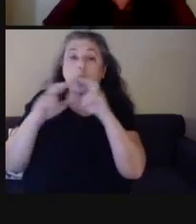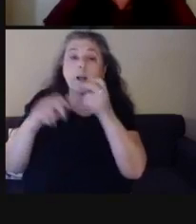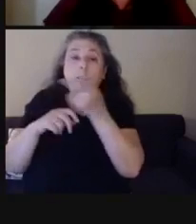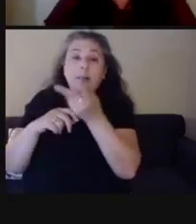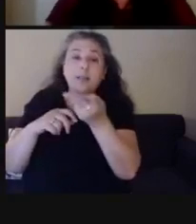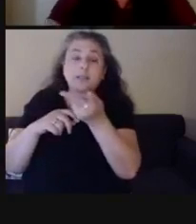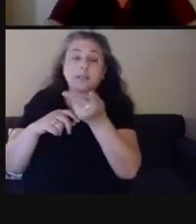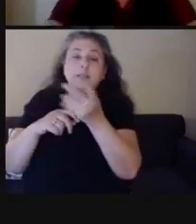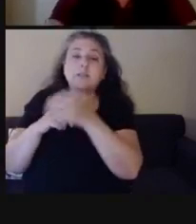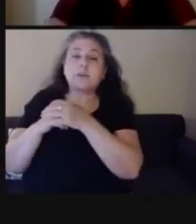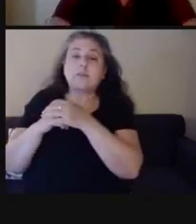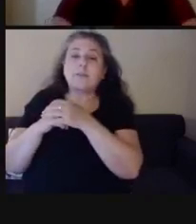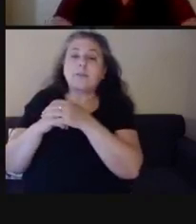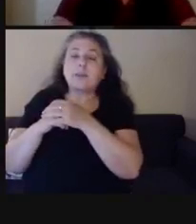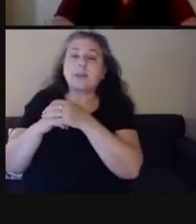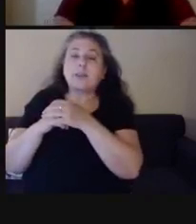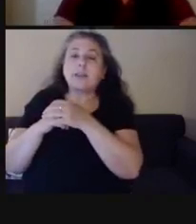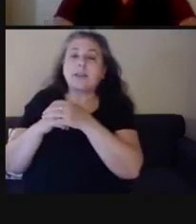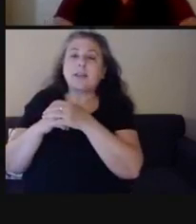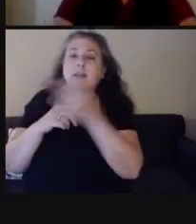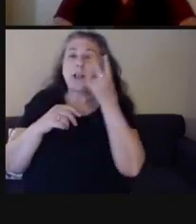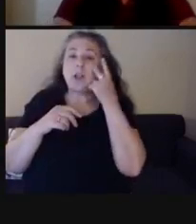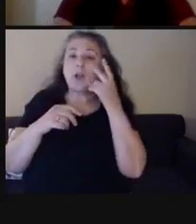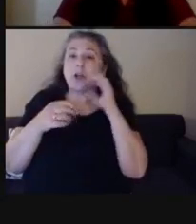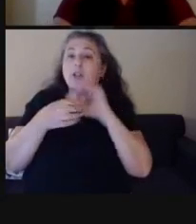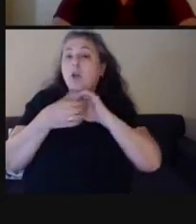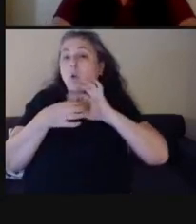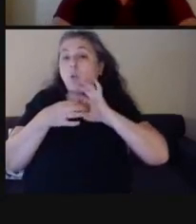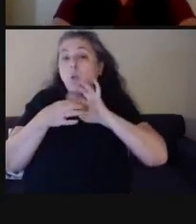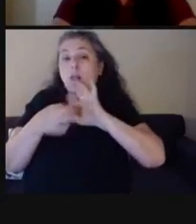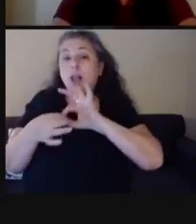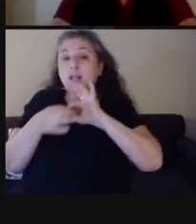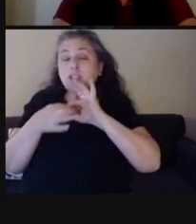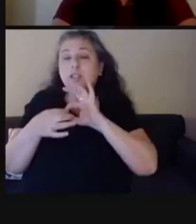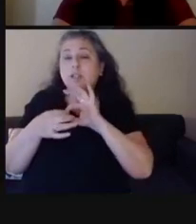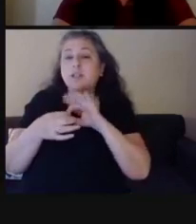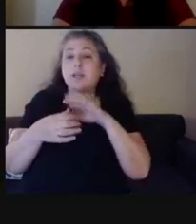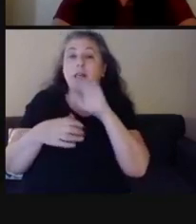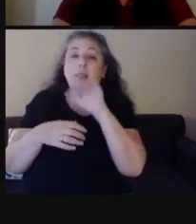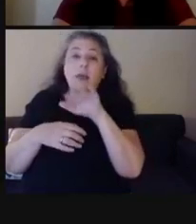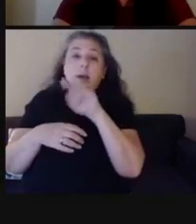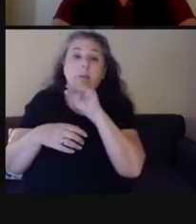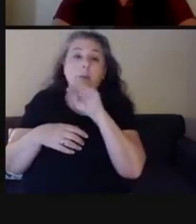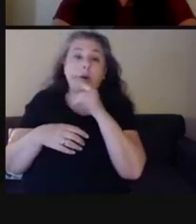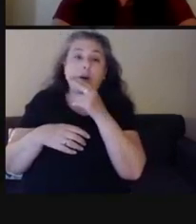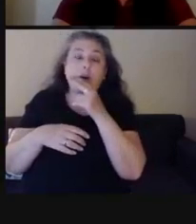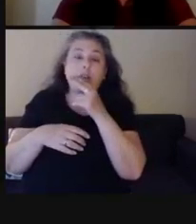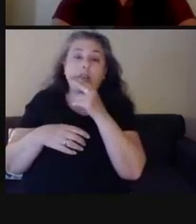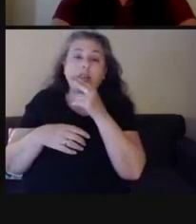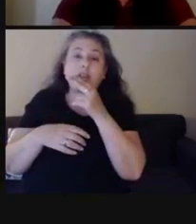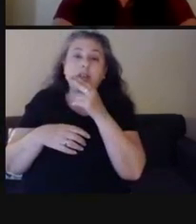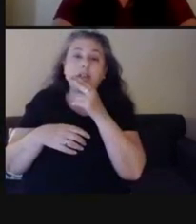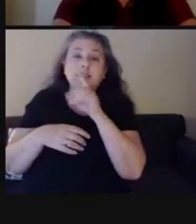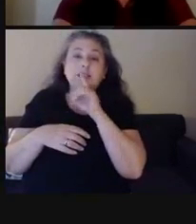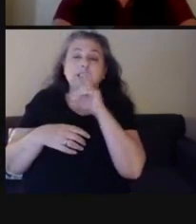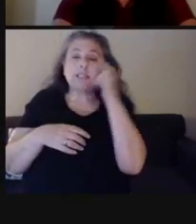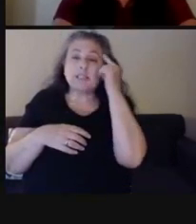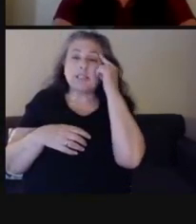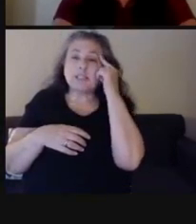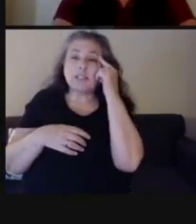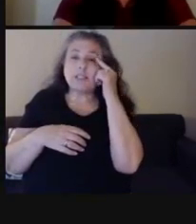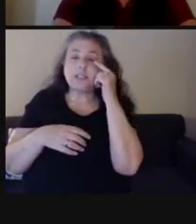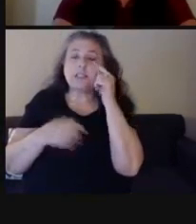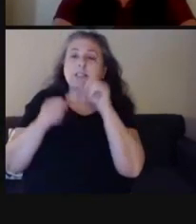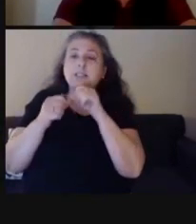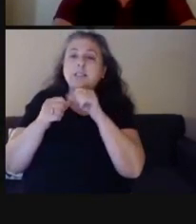and look at the relationship between these two. And this borer moth is actually considered, I believe, still considered